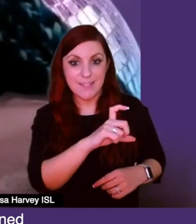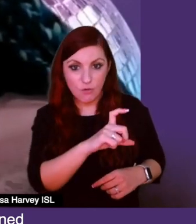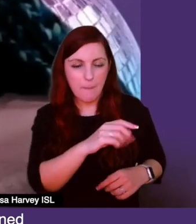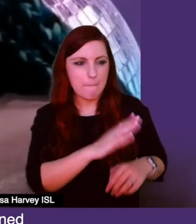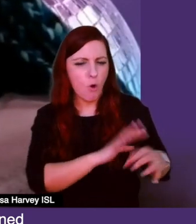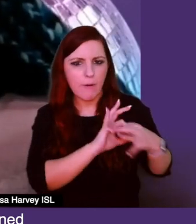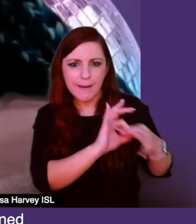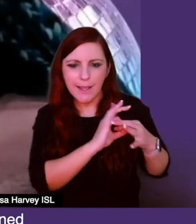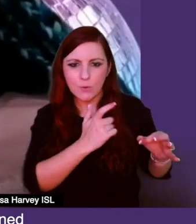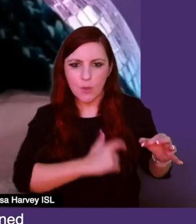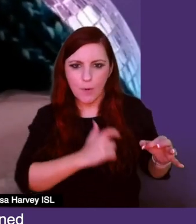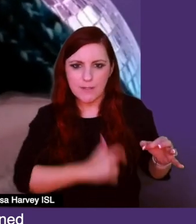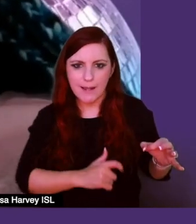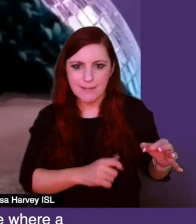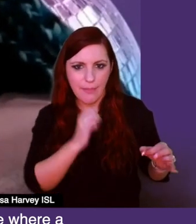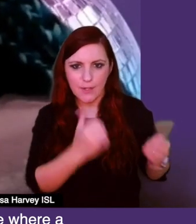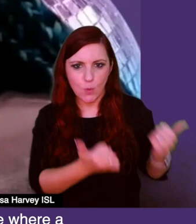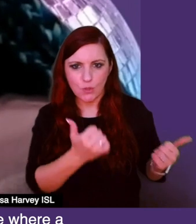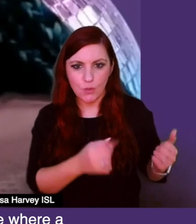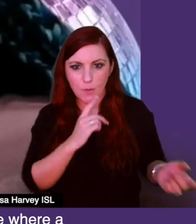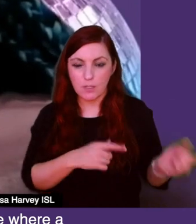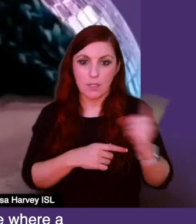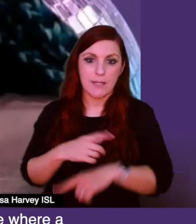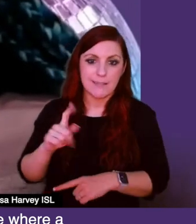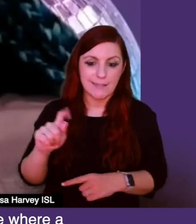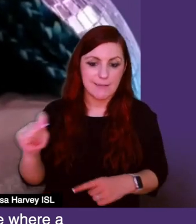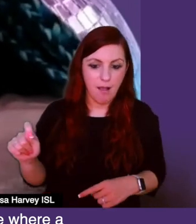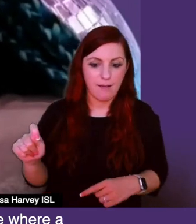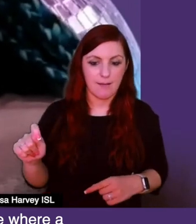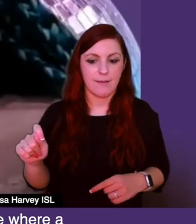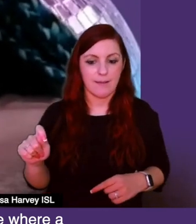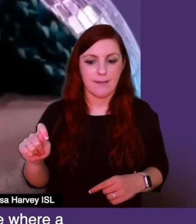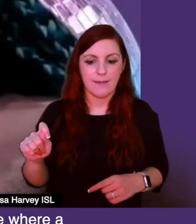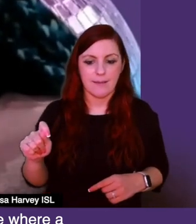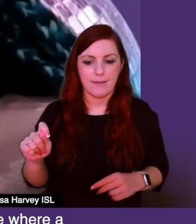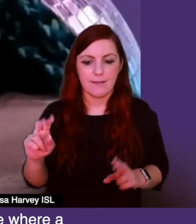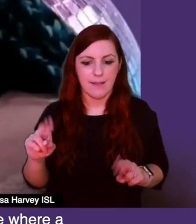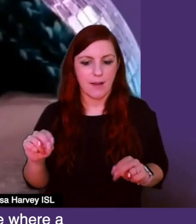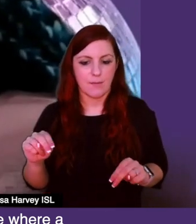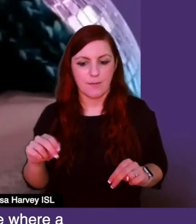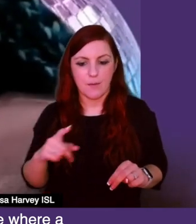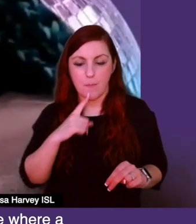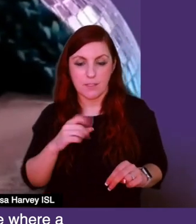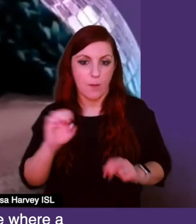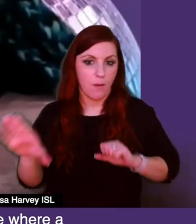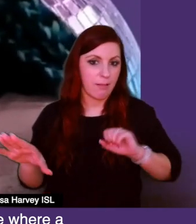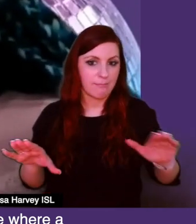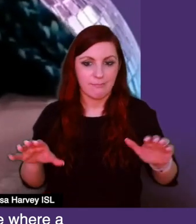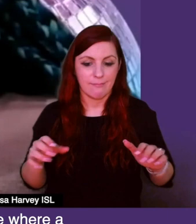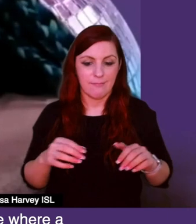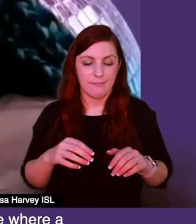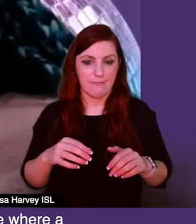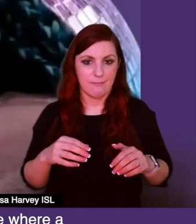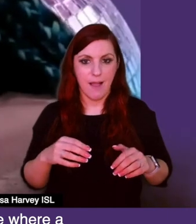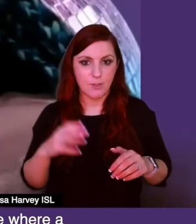so they don't judge you as much. But on TikTok, your videos could go absolutely anywhere, but a lot of people can be a